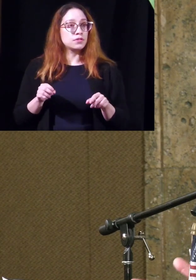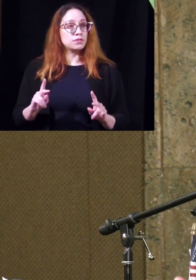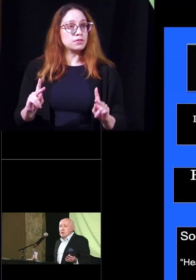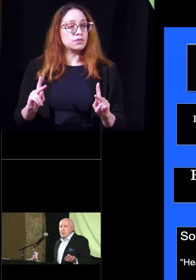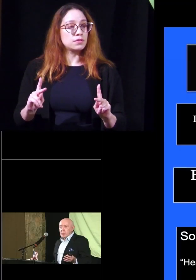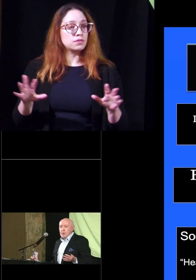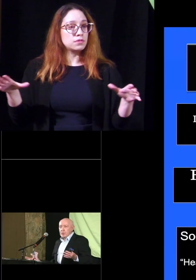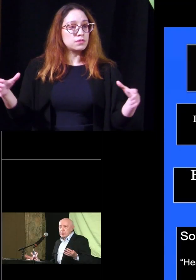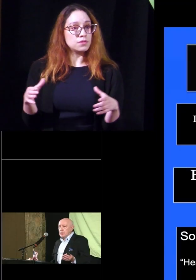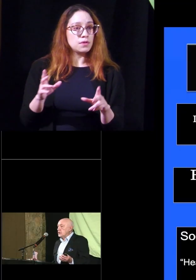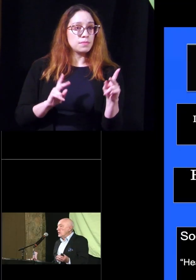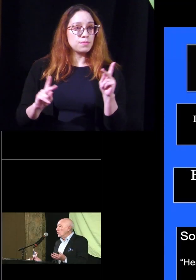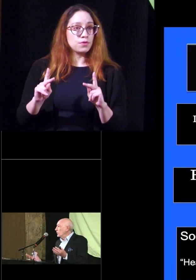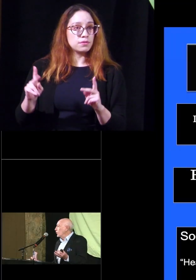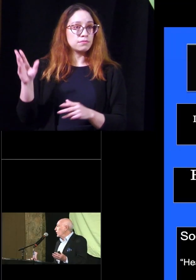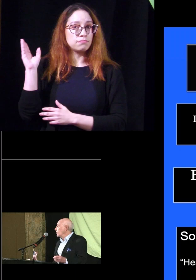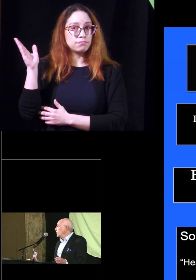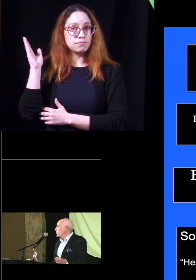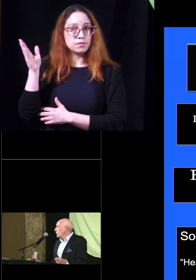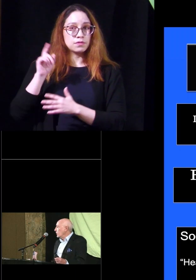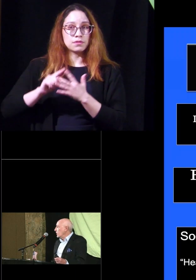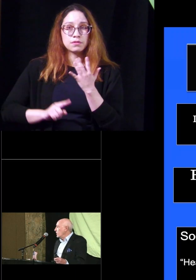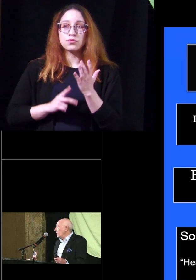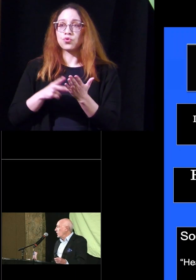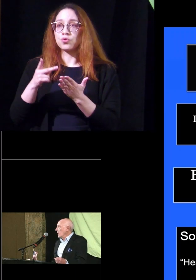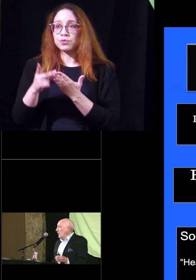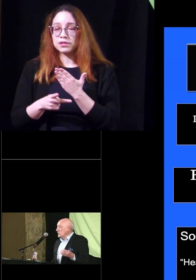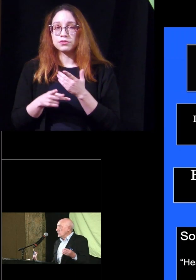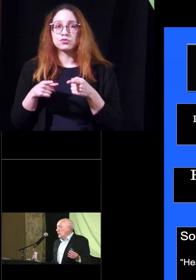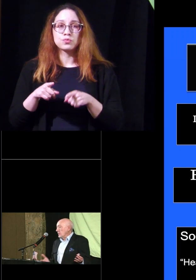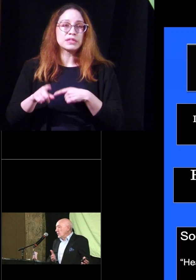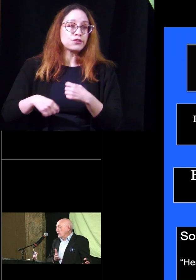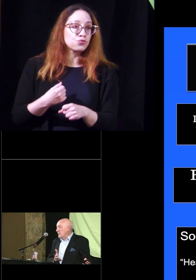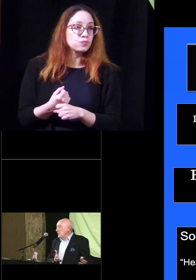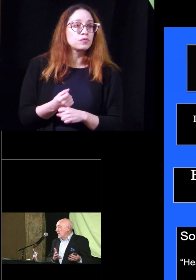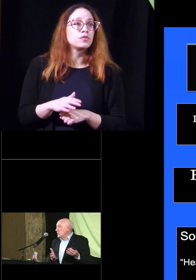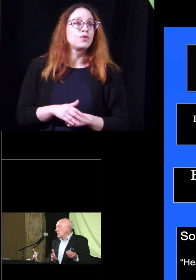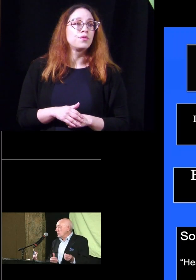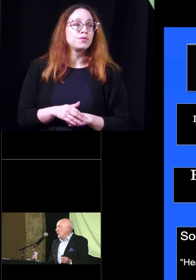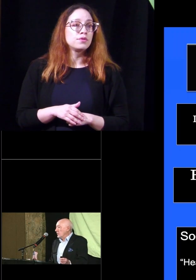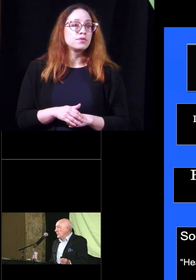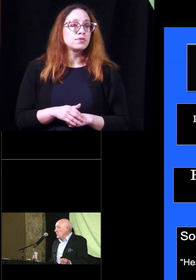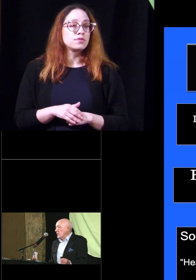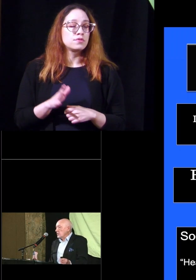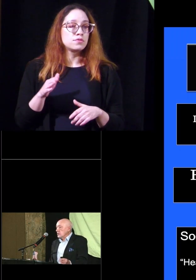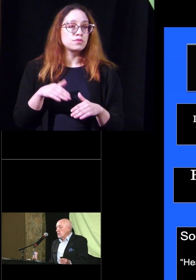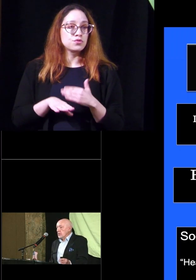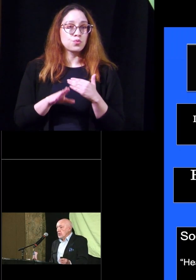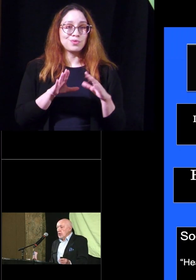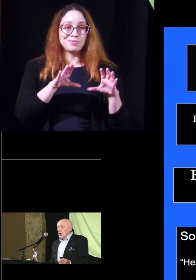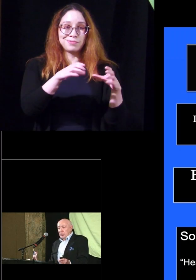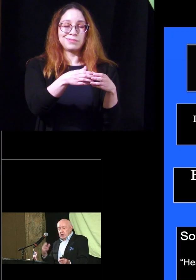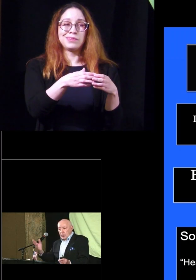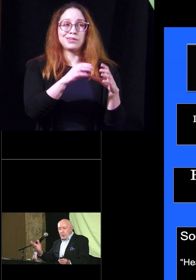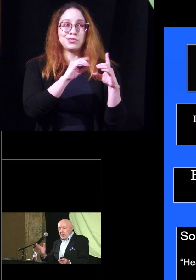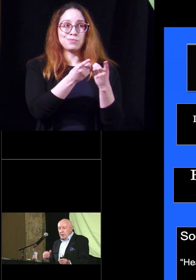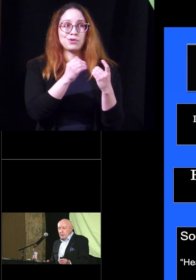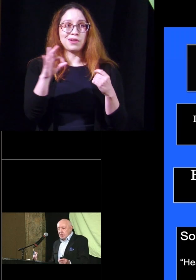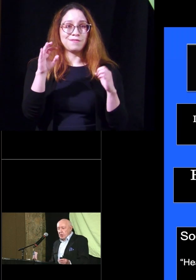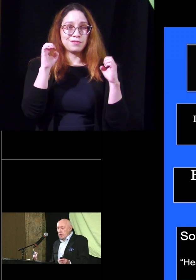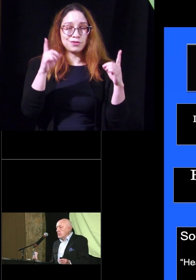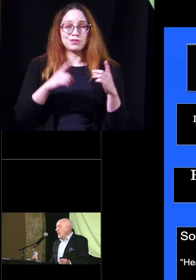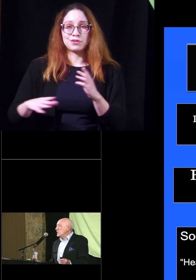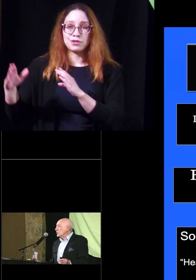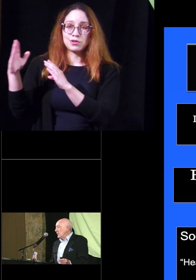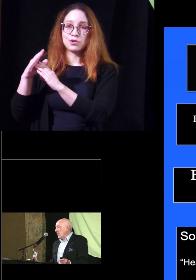opportunity and bringing in a bunch of people to speak to you and all the programs he does during the year. And so we have entered the Department of Education. On the top right,